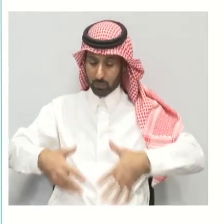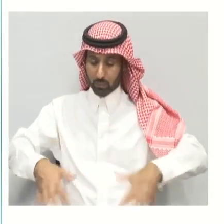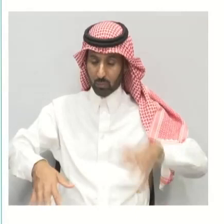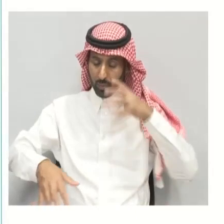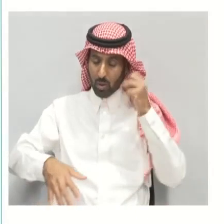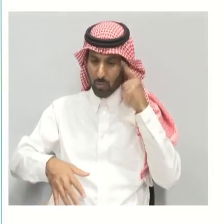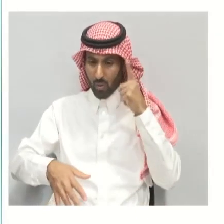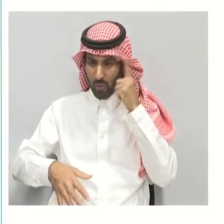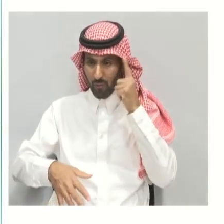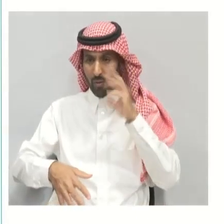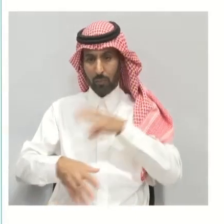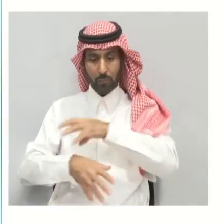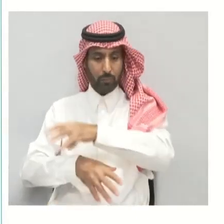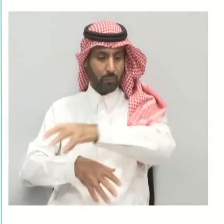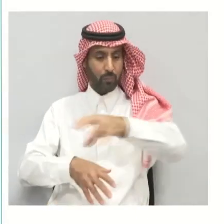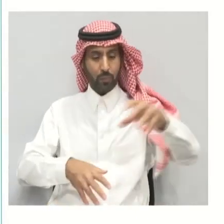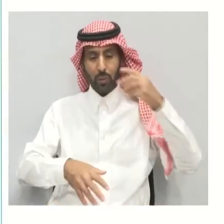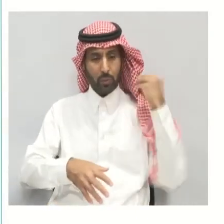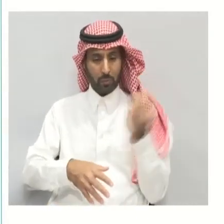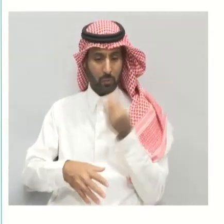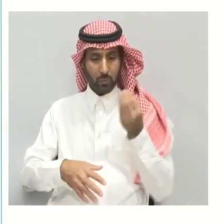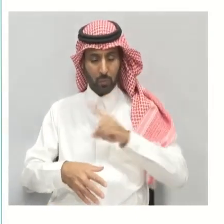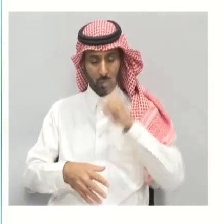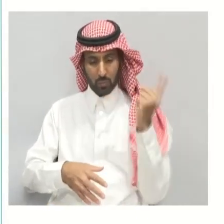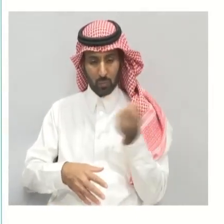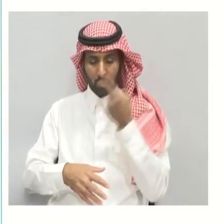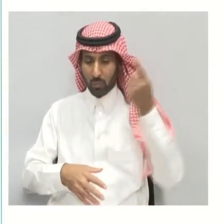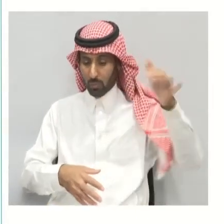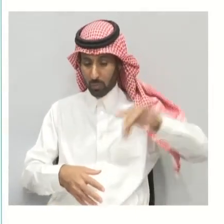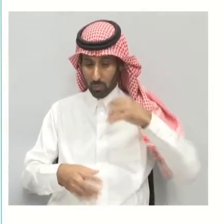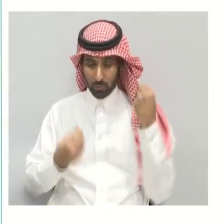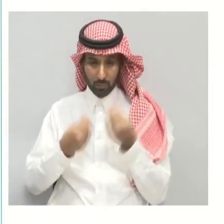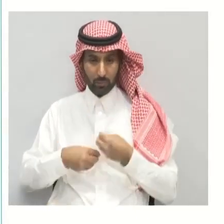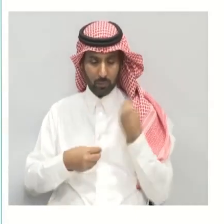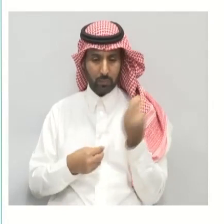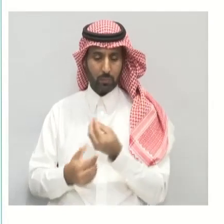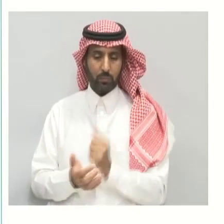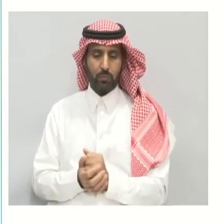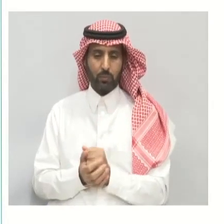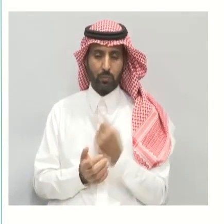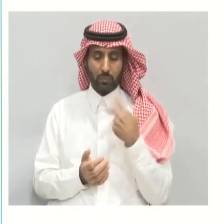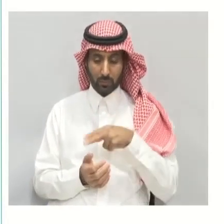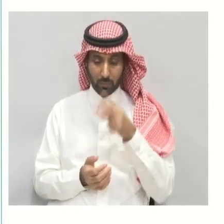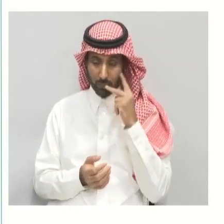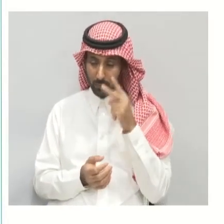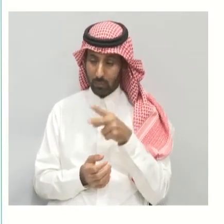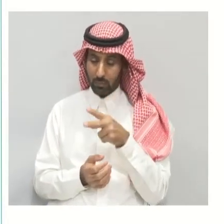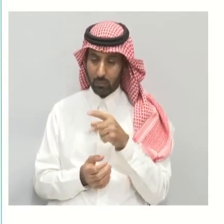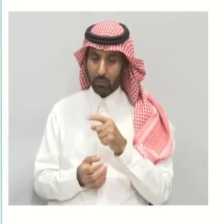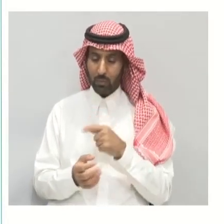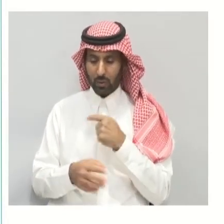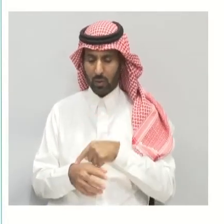very popular with tourists from all around the world. At some